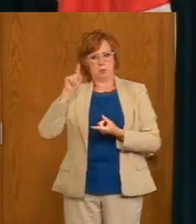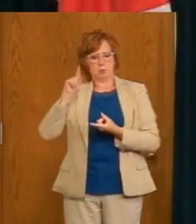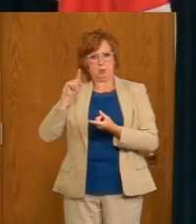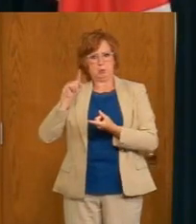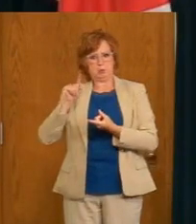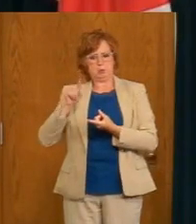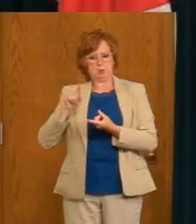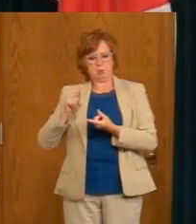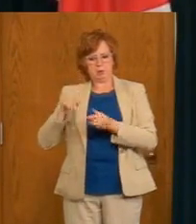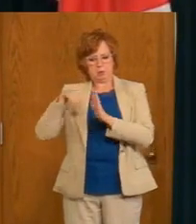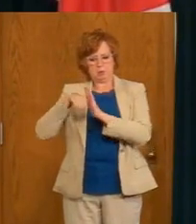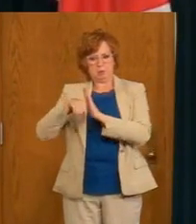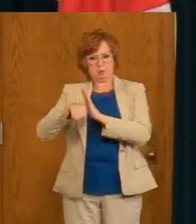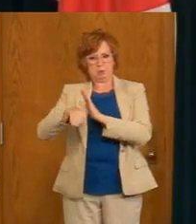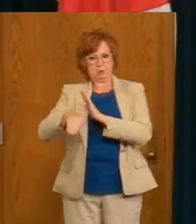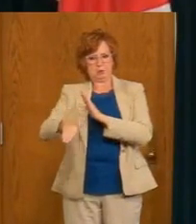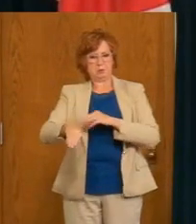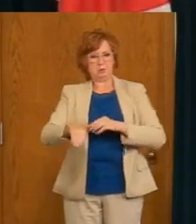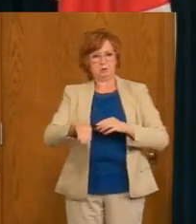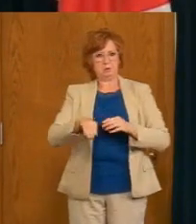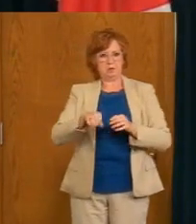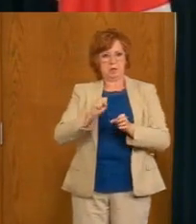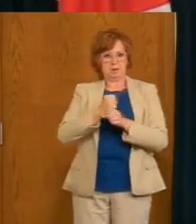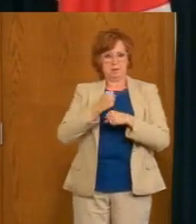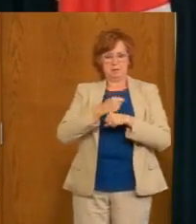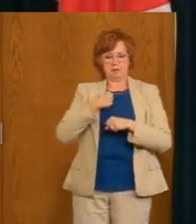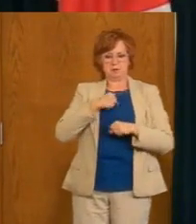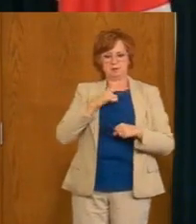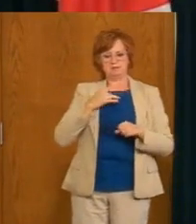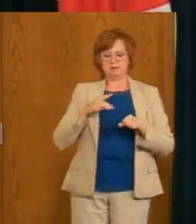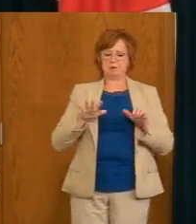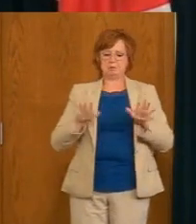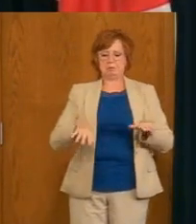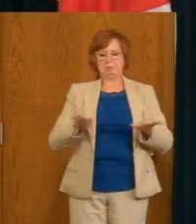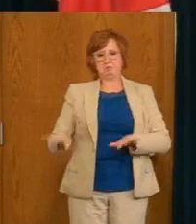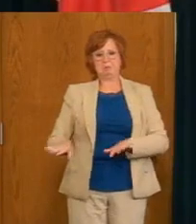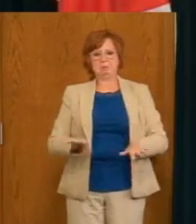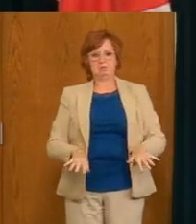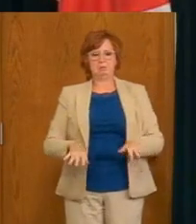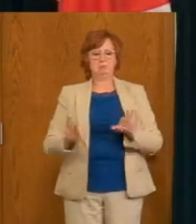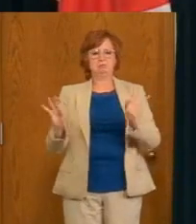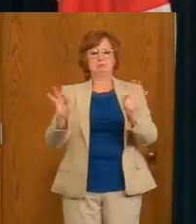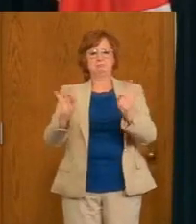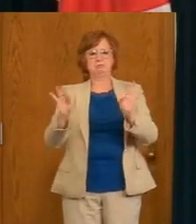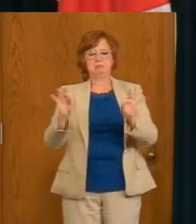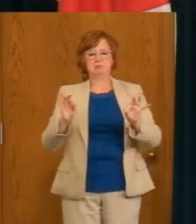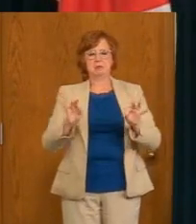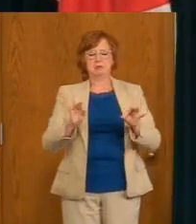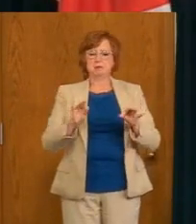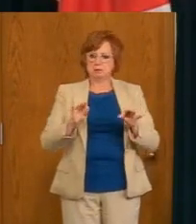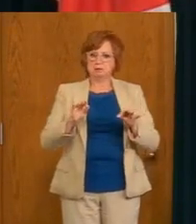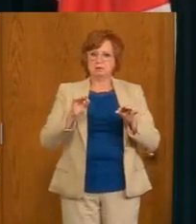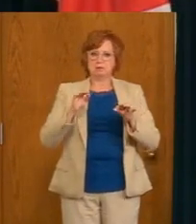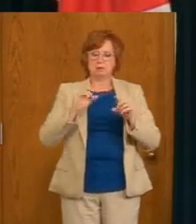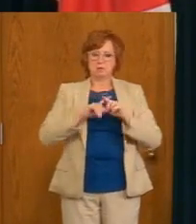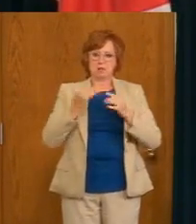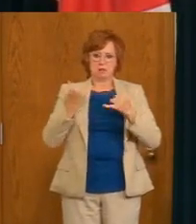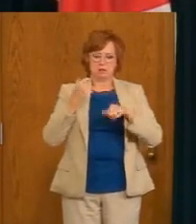important that we may find the time to get vaccinated. We have high uptake throughout the province, primarily in the large